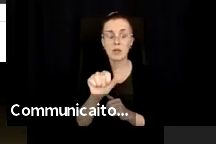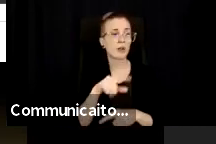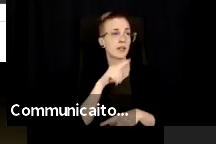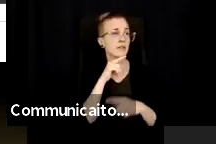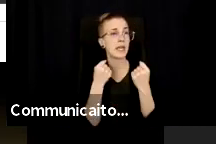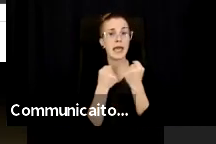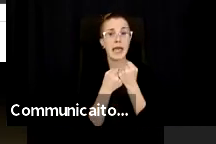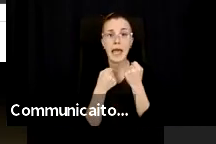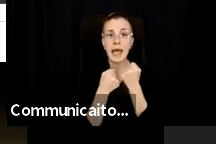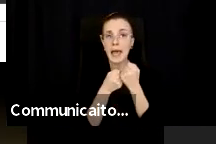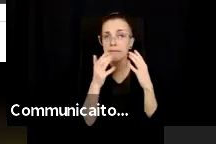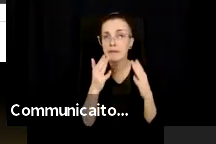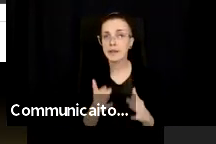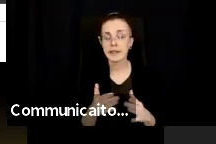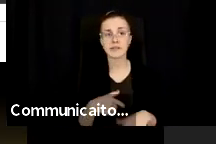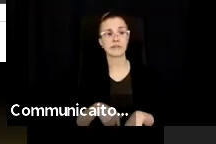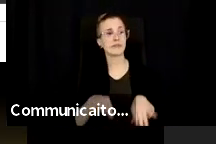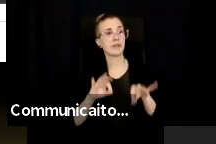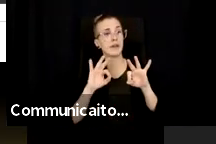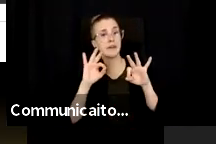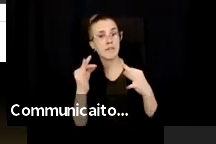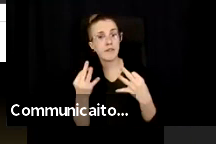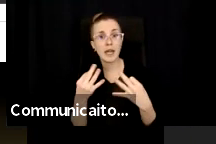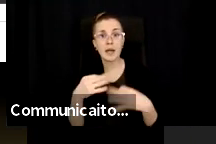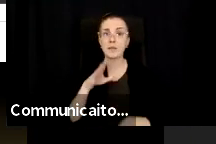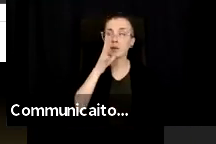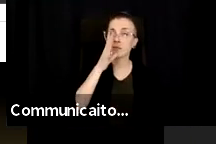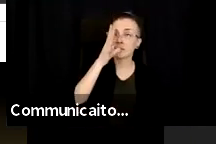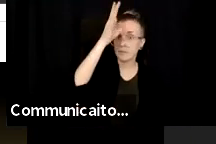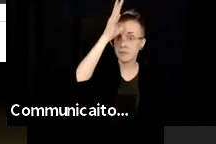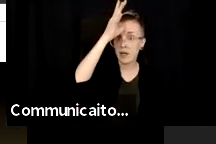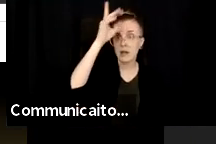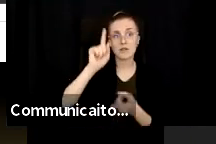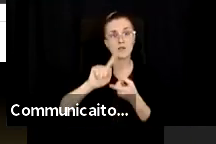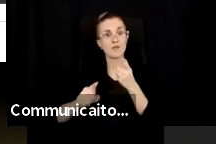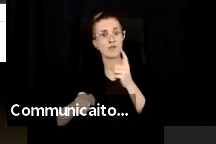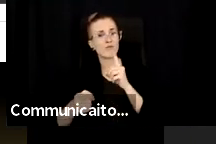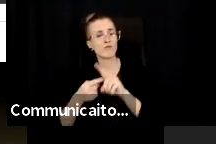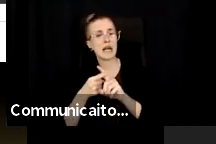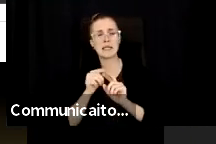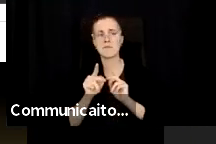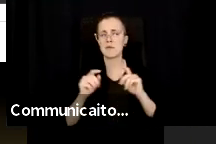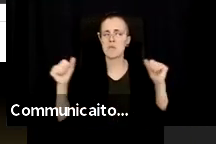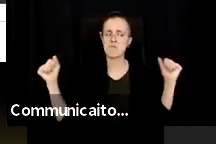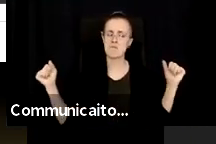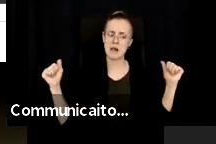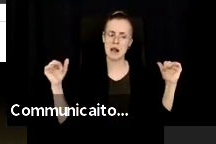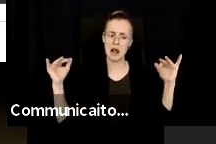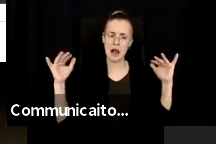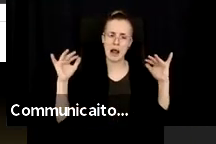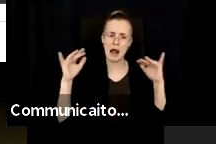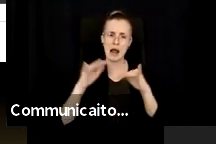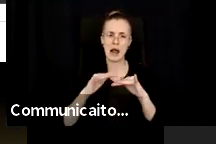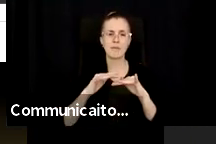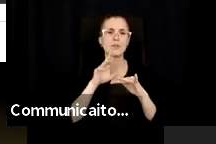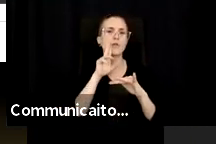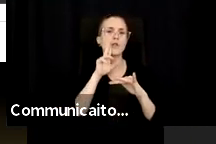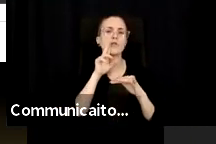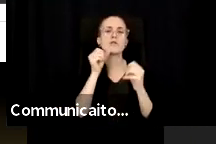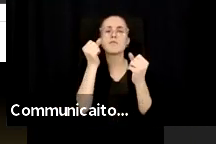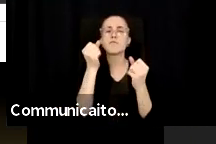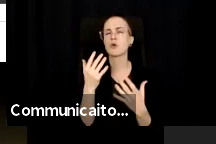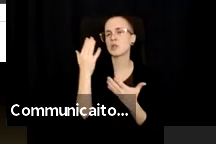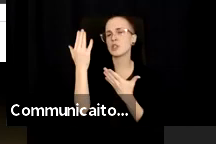family members, parents, and friends came to the Houston Multi-Service Center